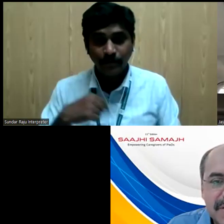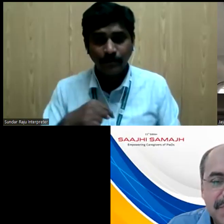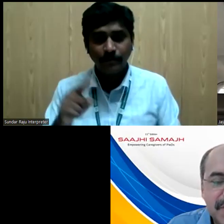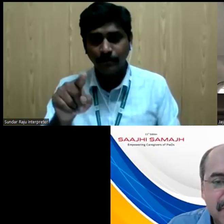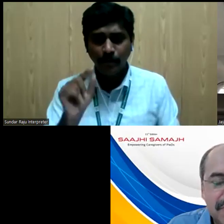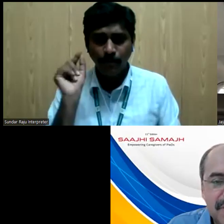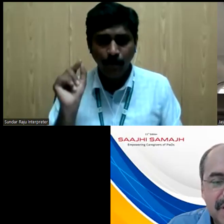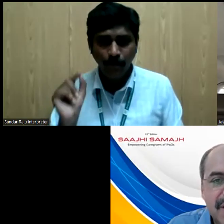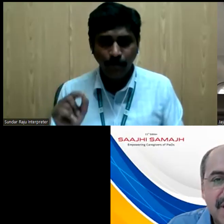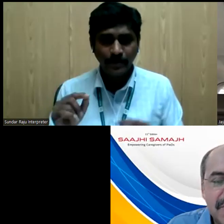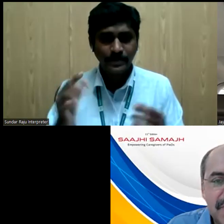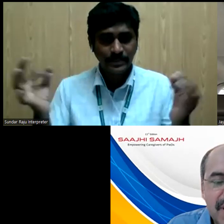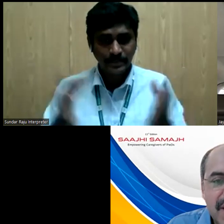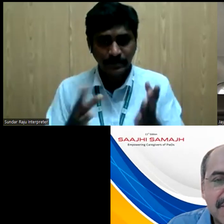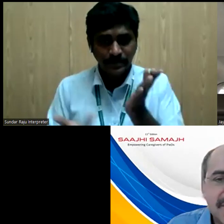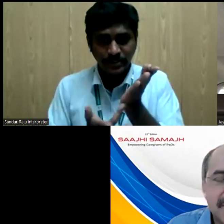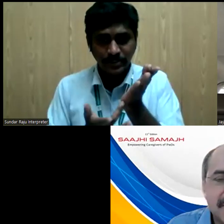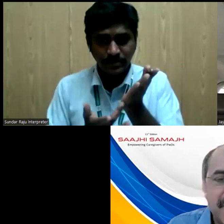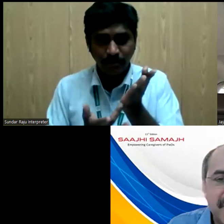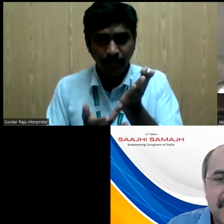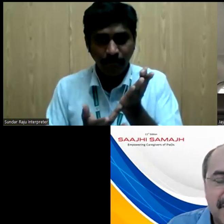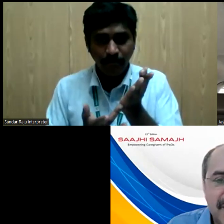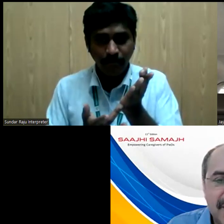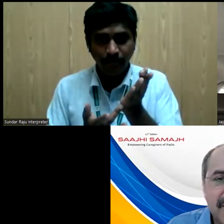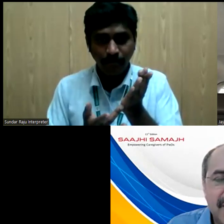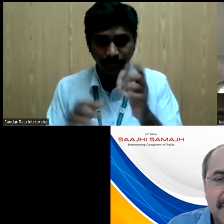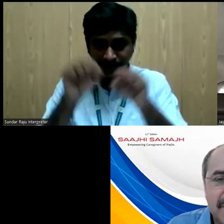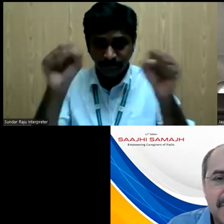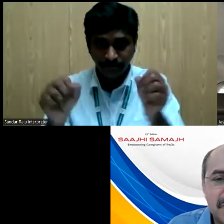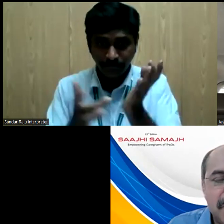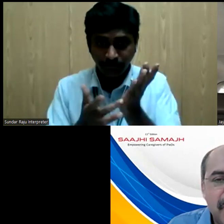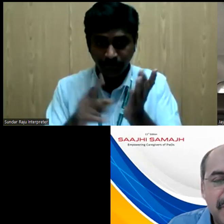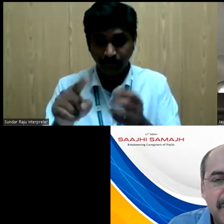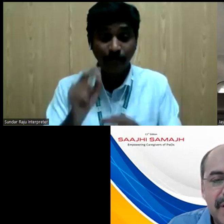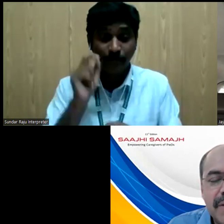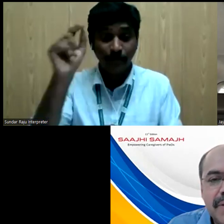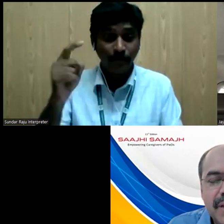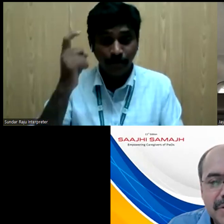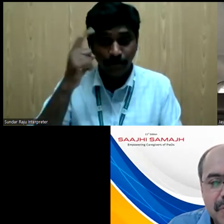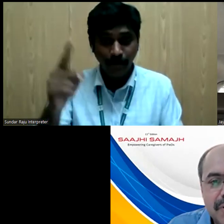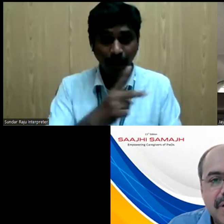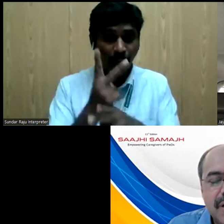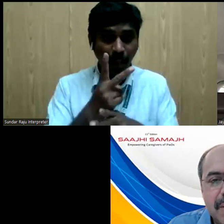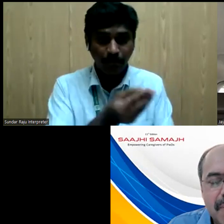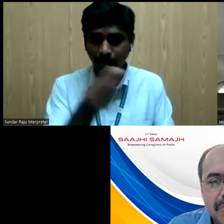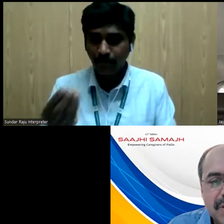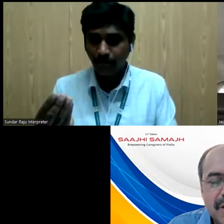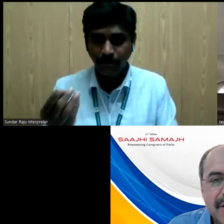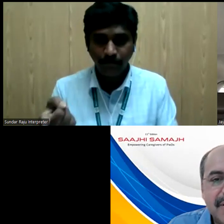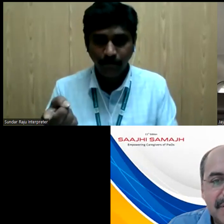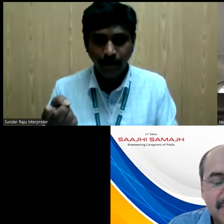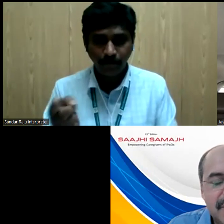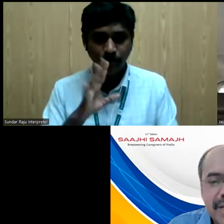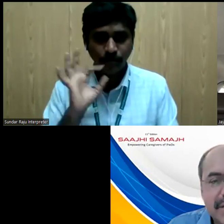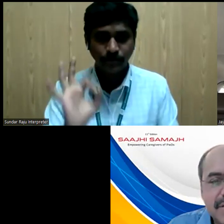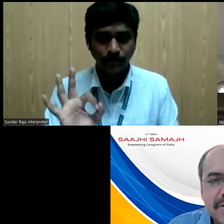about assistive technology, as well as getting caregivers to a point where they can be reassured about